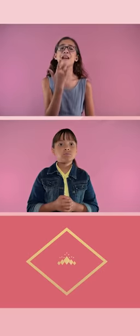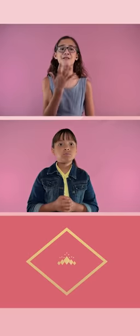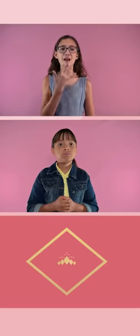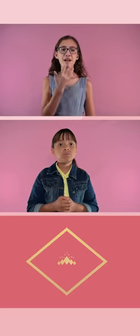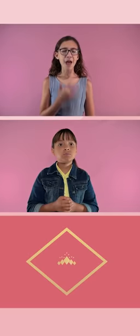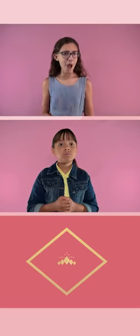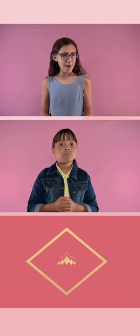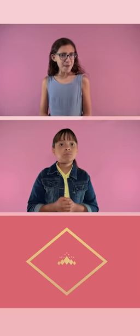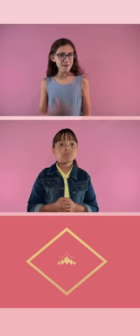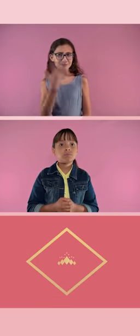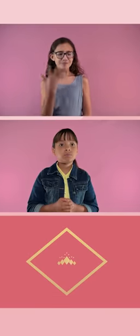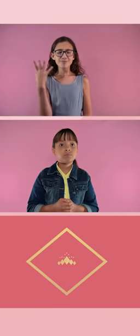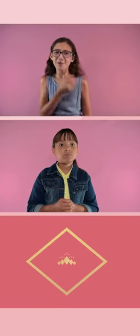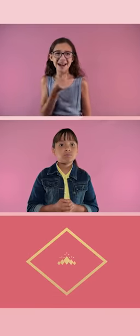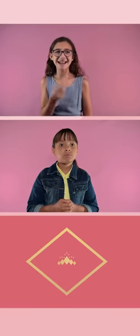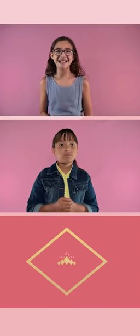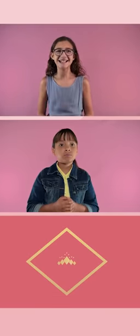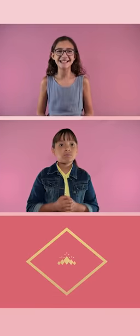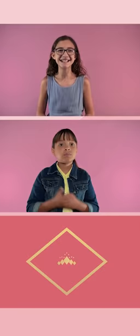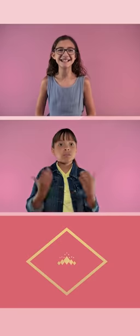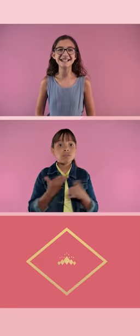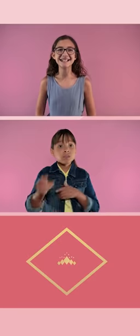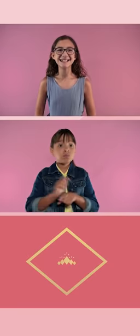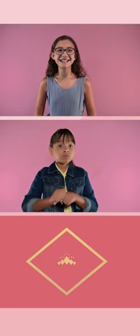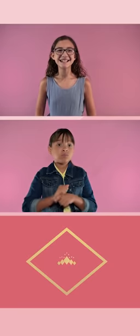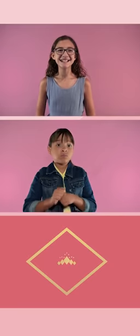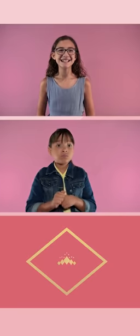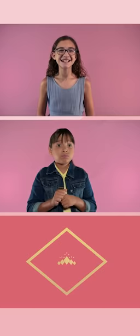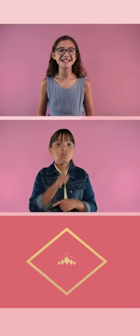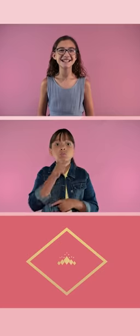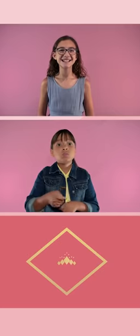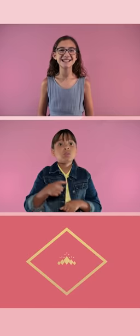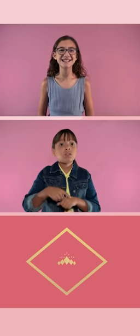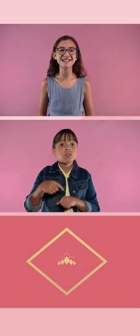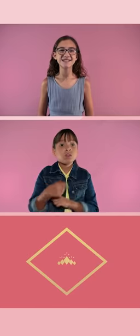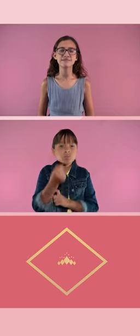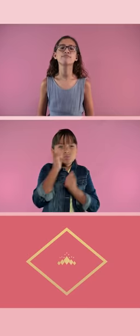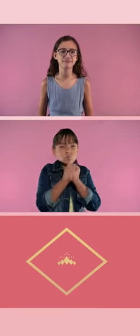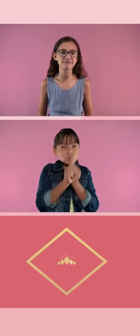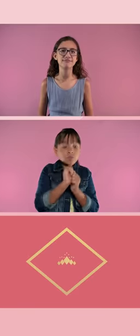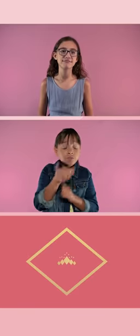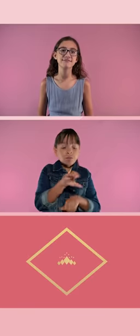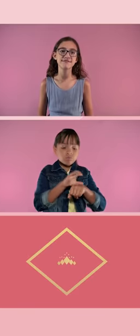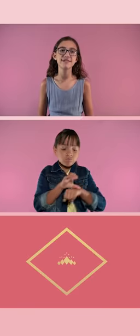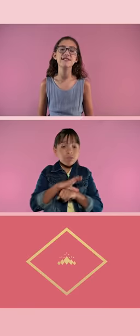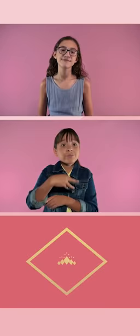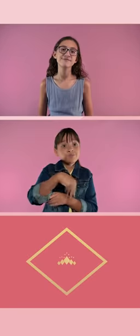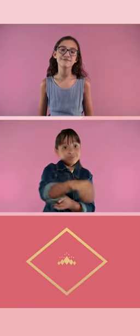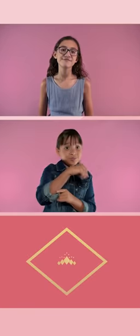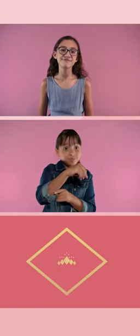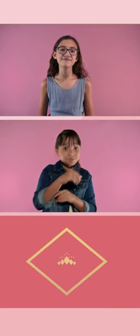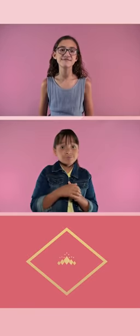Ooh, it's so pretty. Yeah. And next, training. I have to put in some real time to really understand the